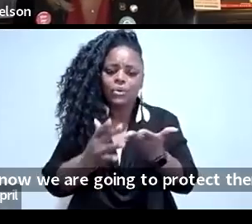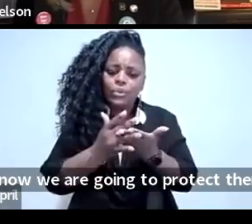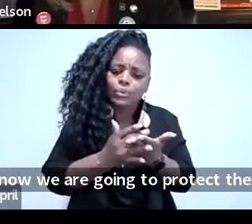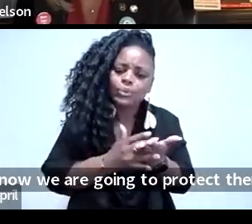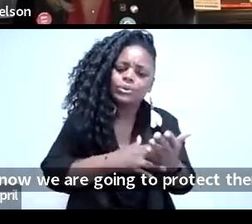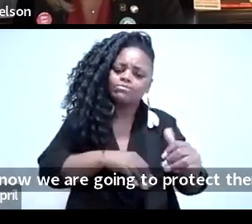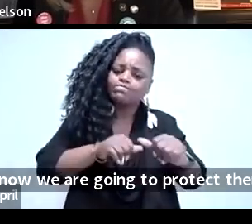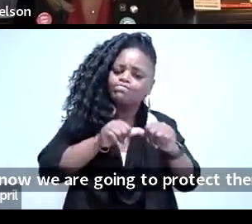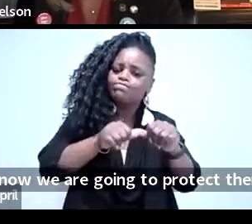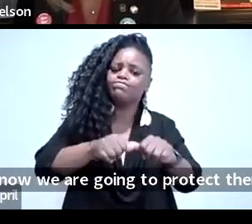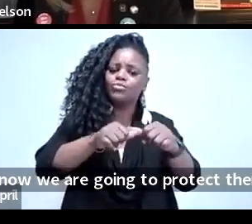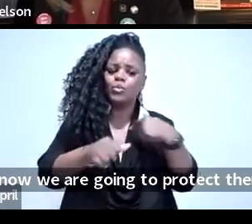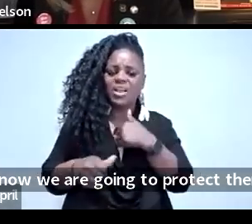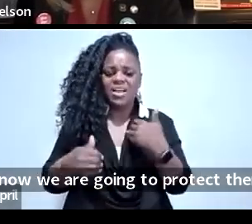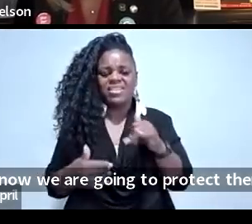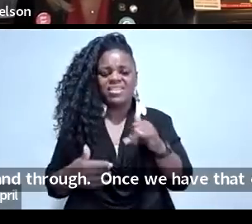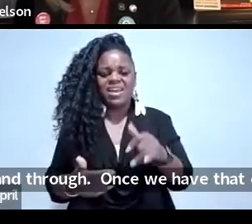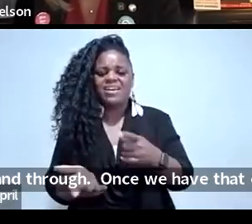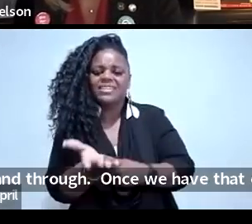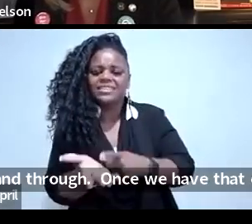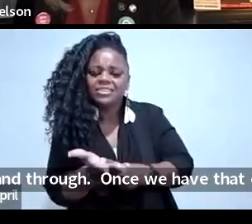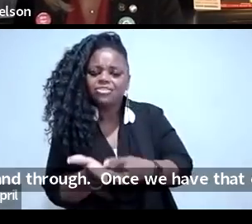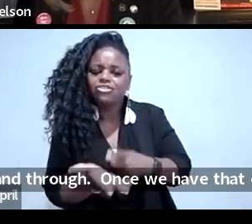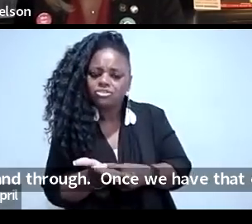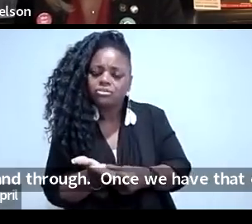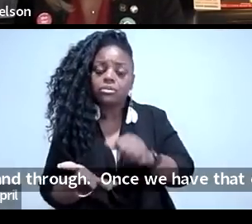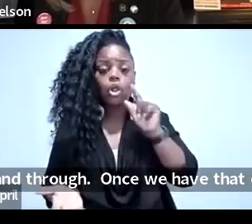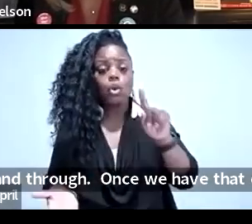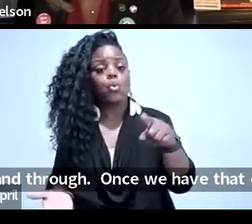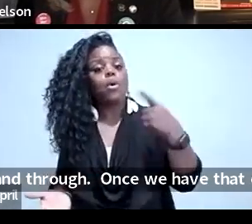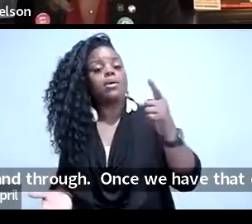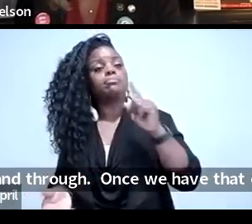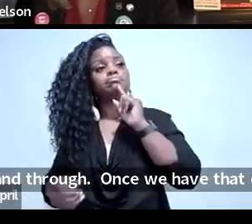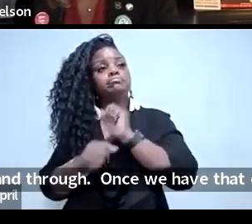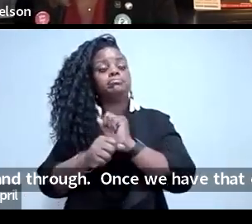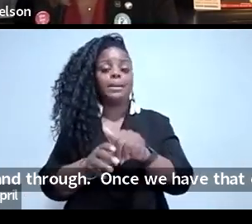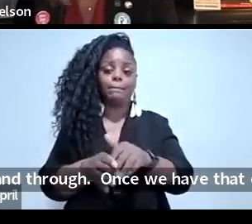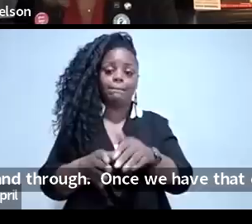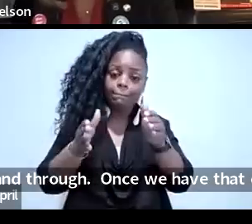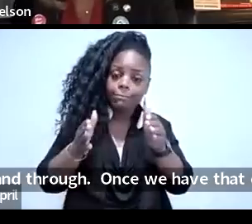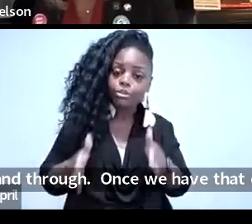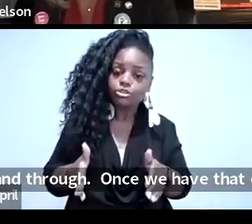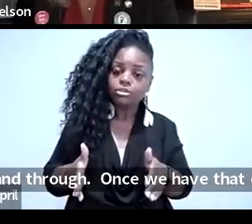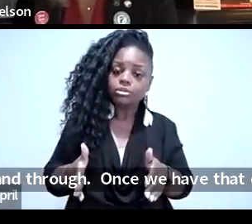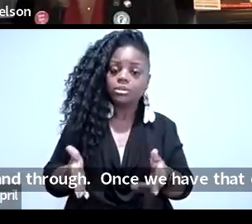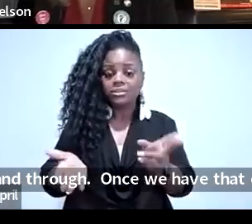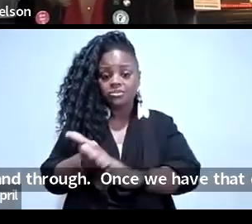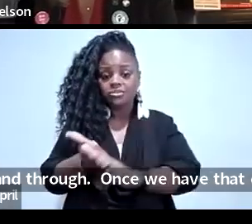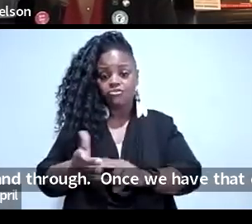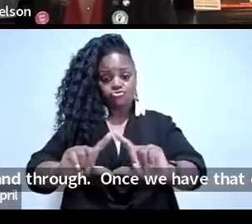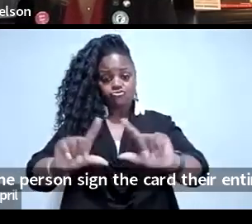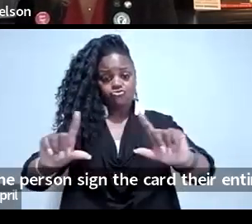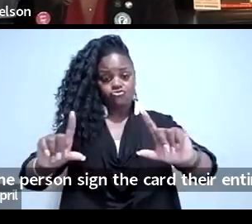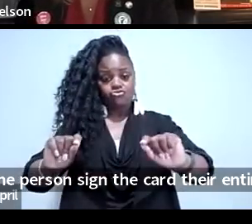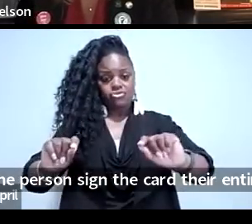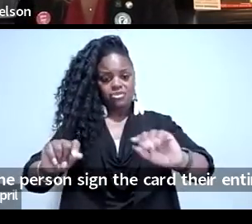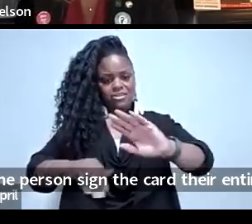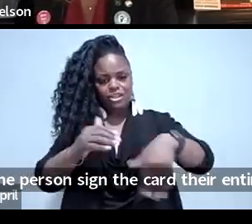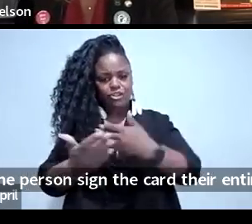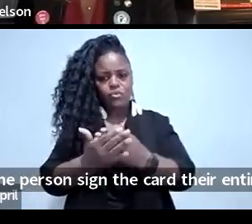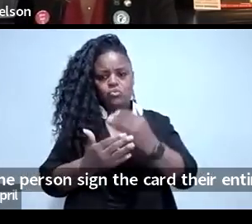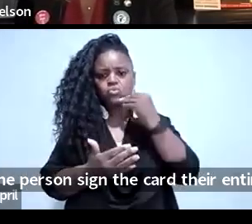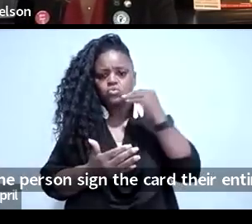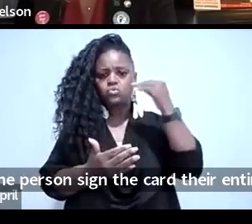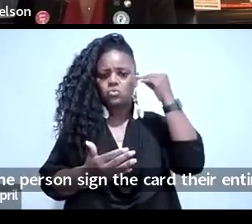one person sign the card, their entire household, which usually works at the same plant, they signed the card.